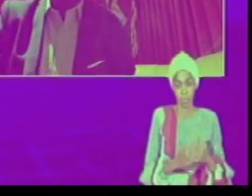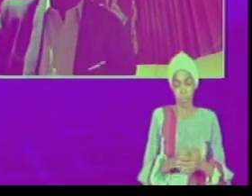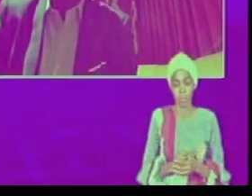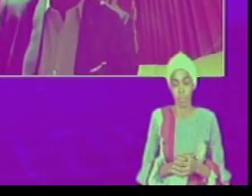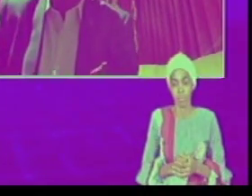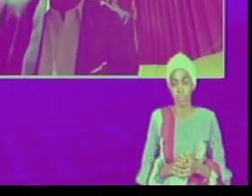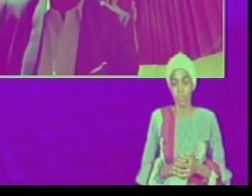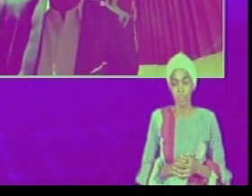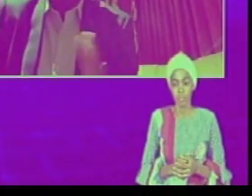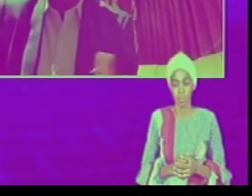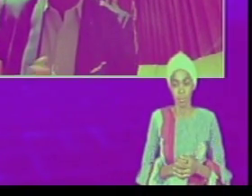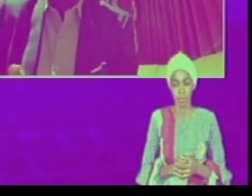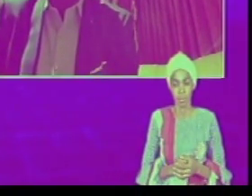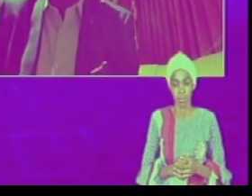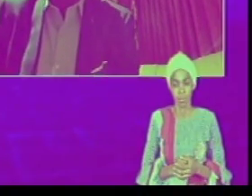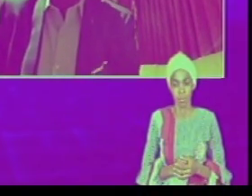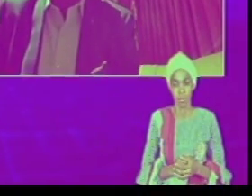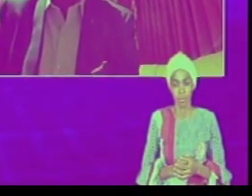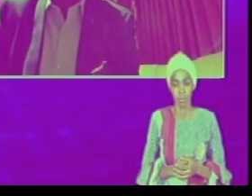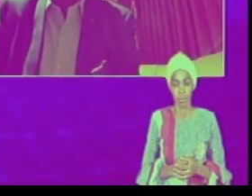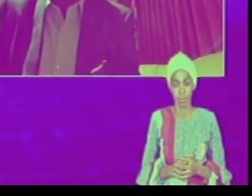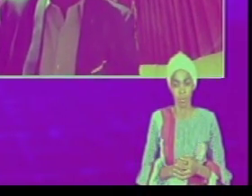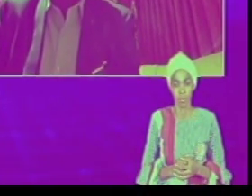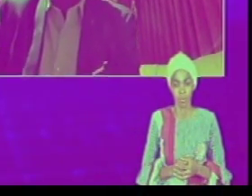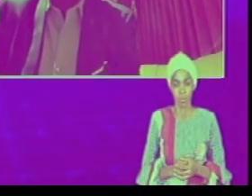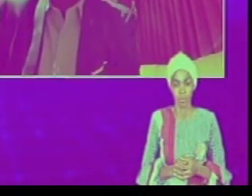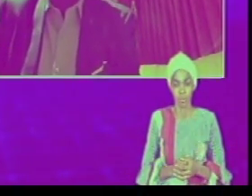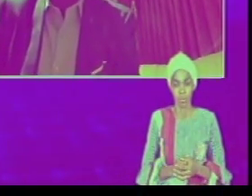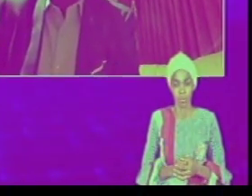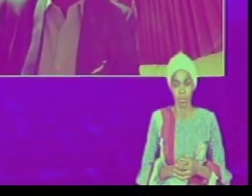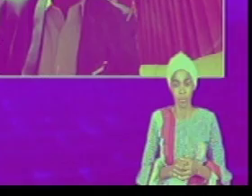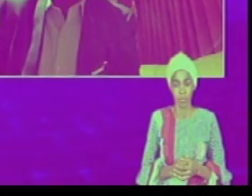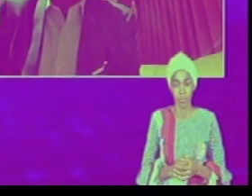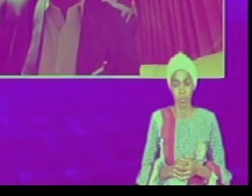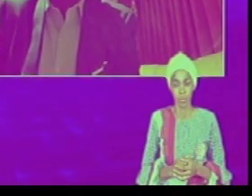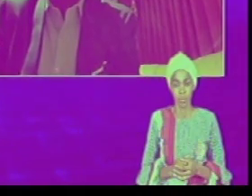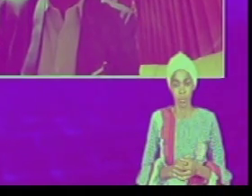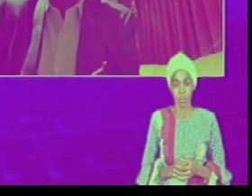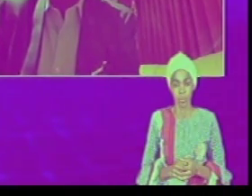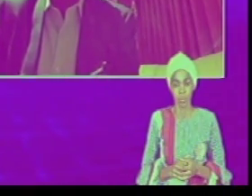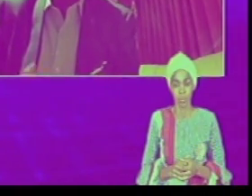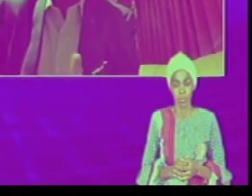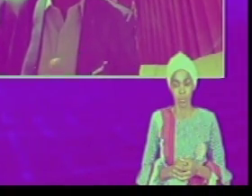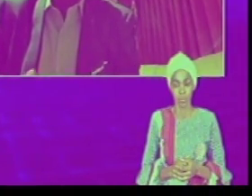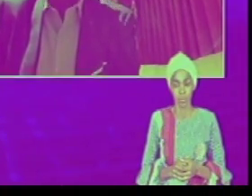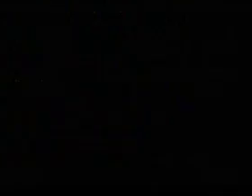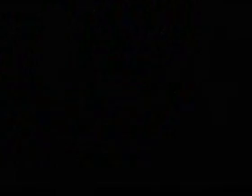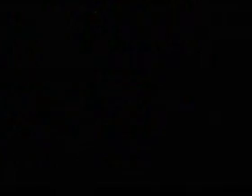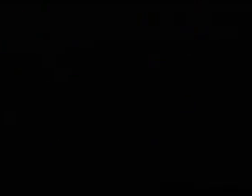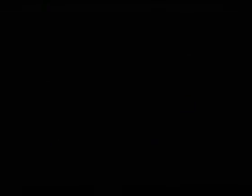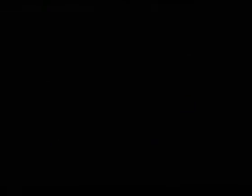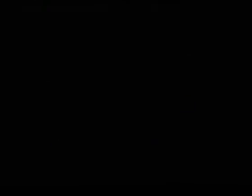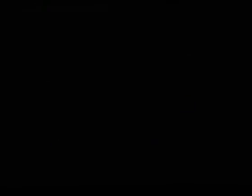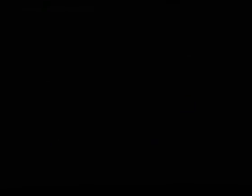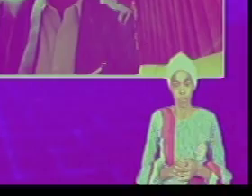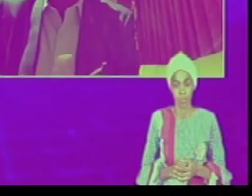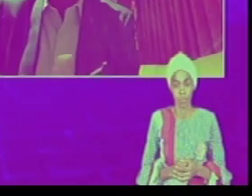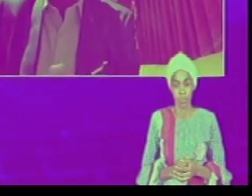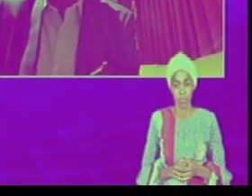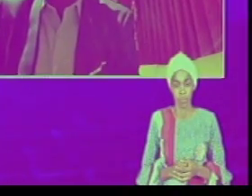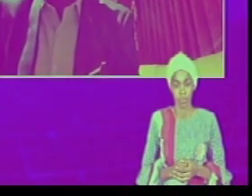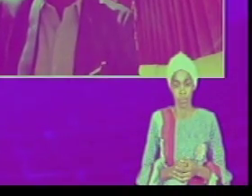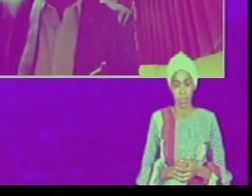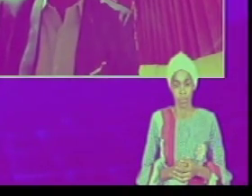as great, but these places arrive with lots of poverty and